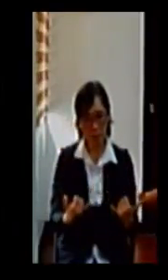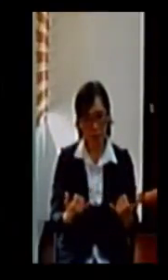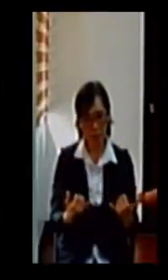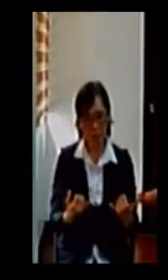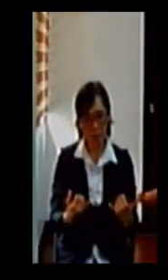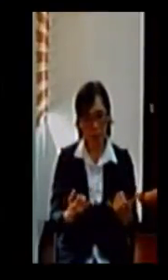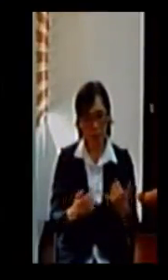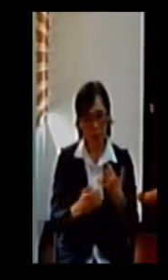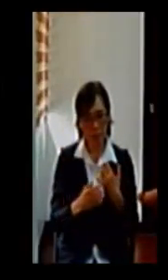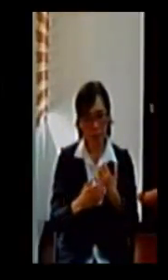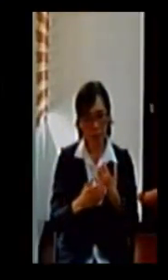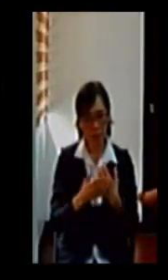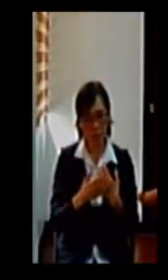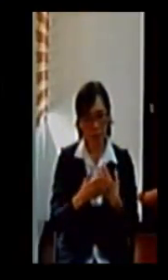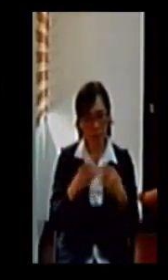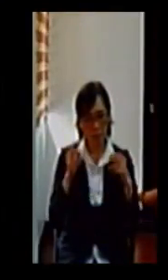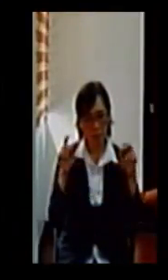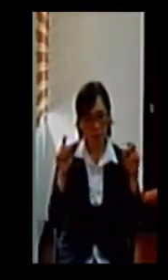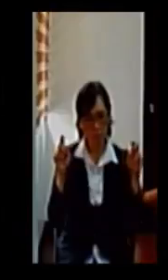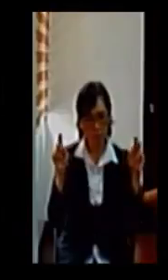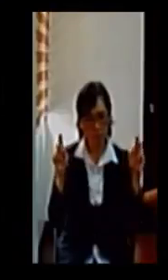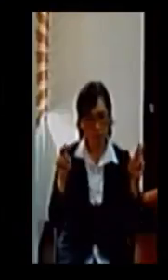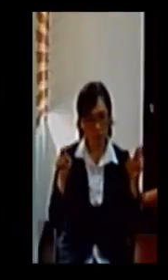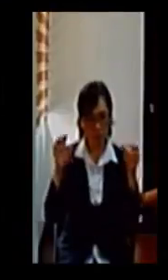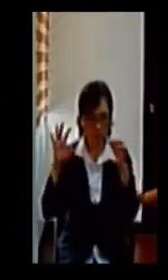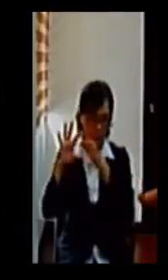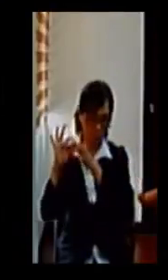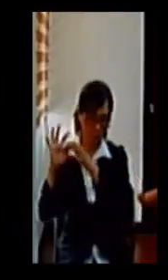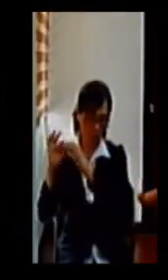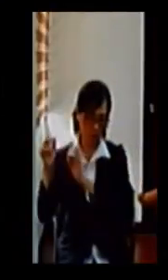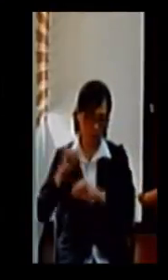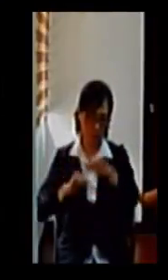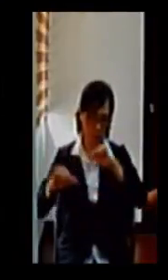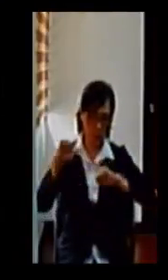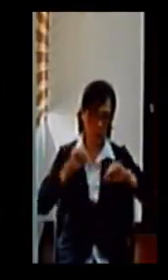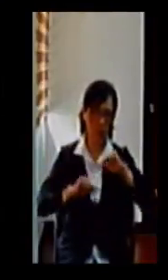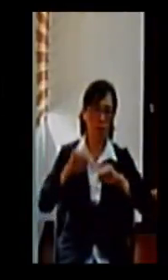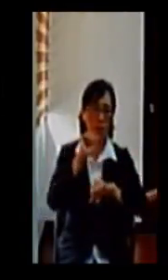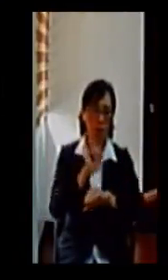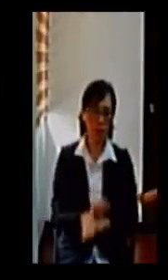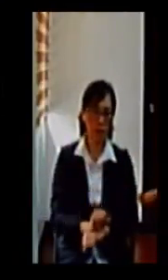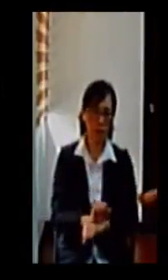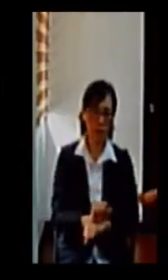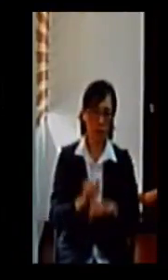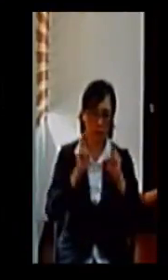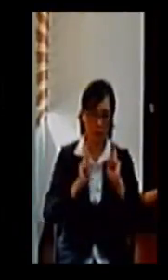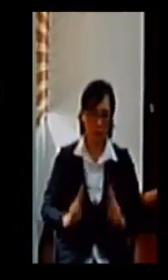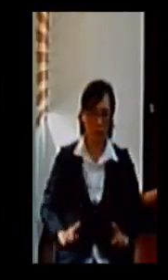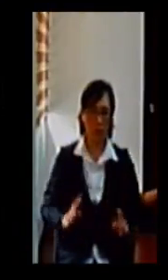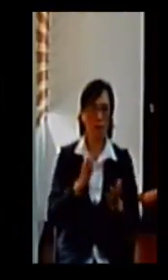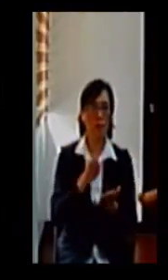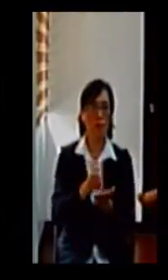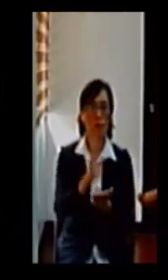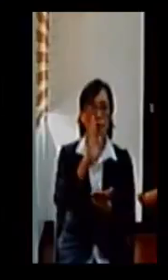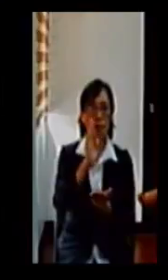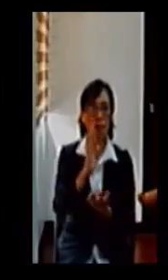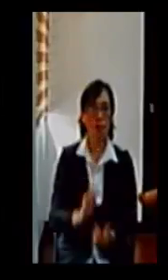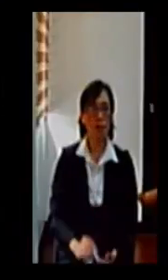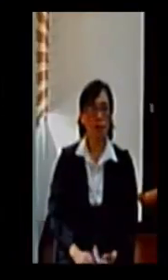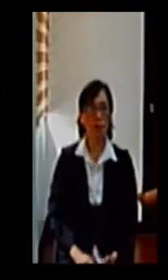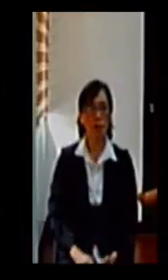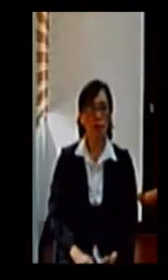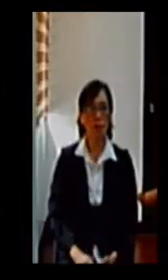inquiry is about the link between that activity and impact on human rights. Mm.